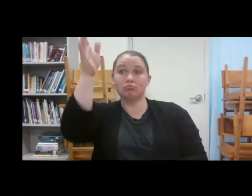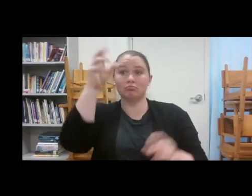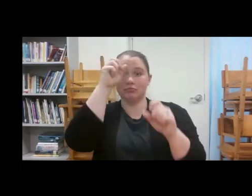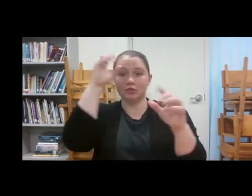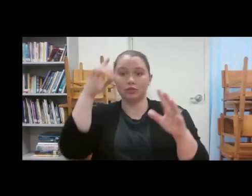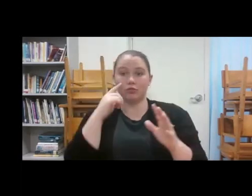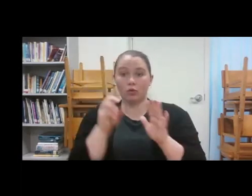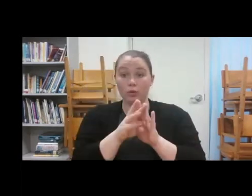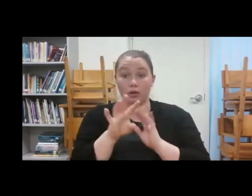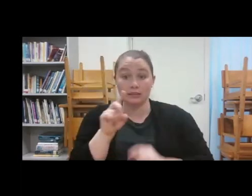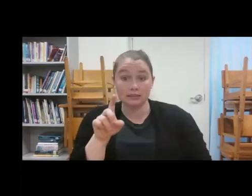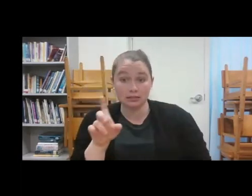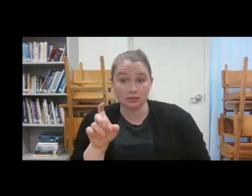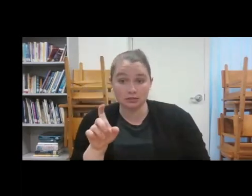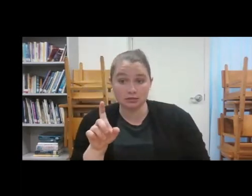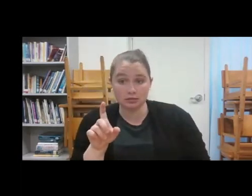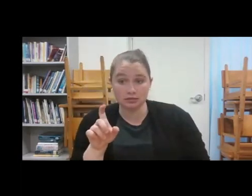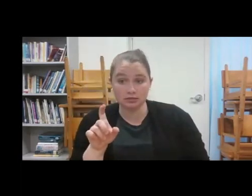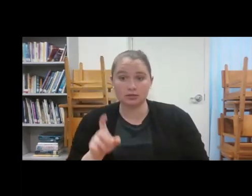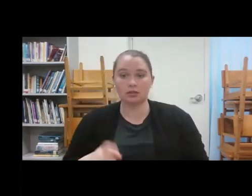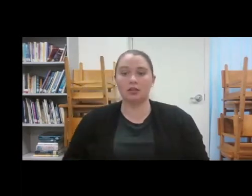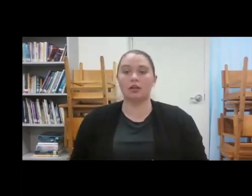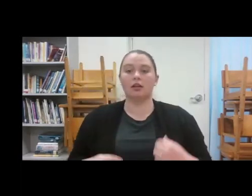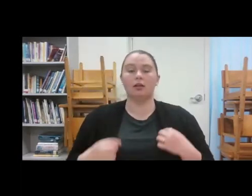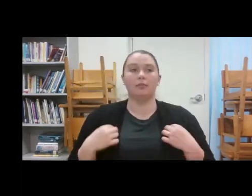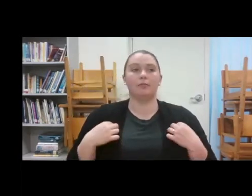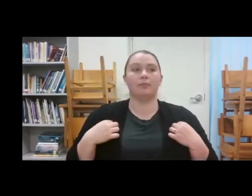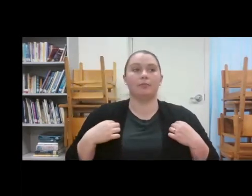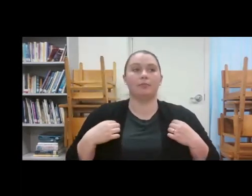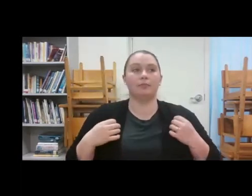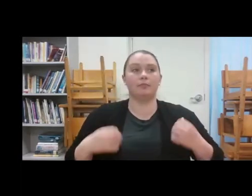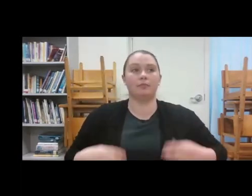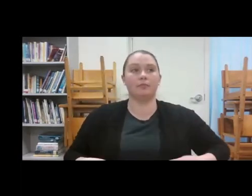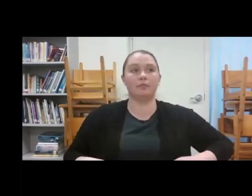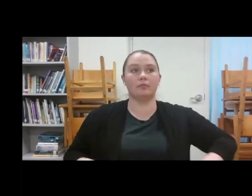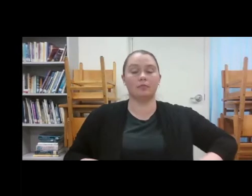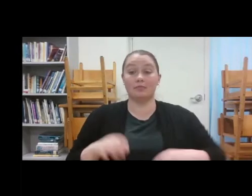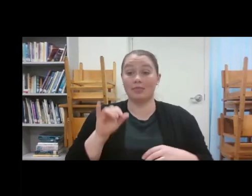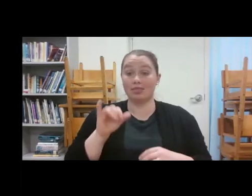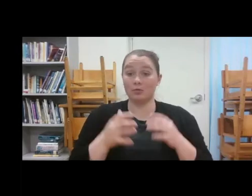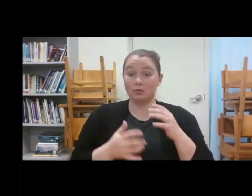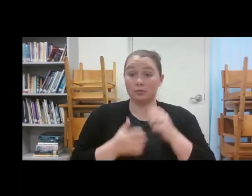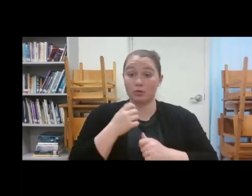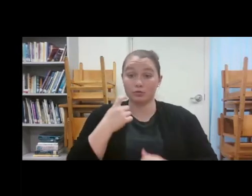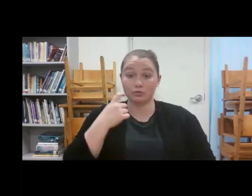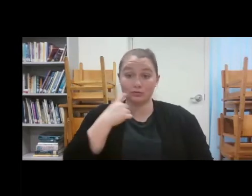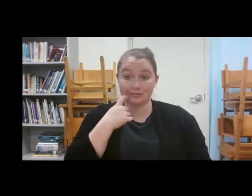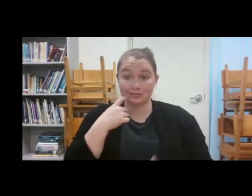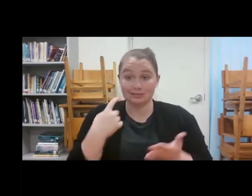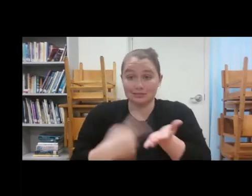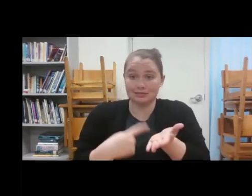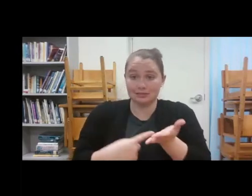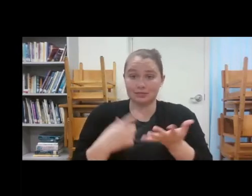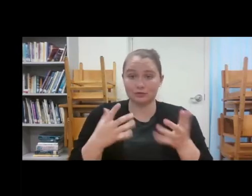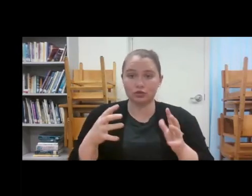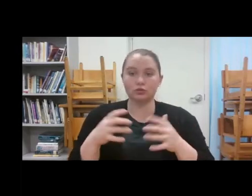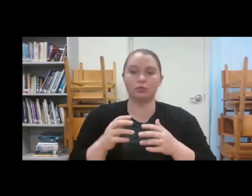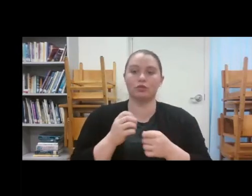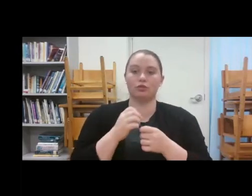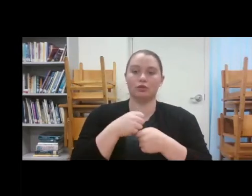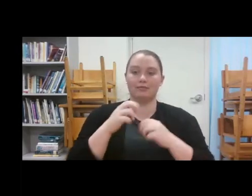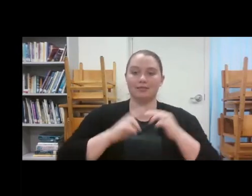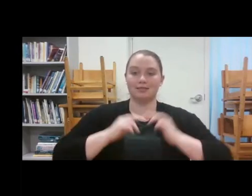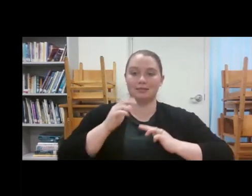ISD? And those were the most recent items we went over, the guiding principles, you know, create facilities